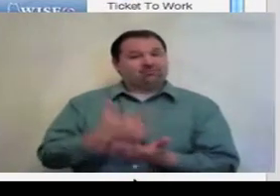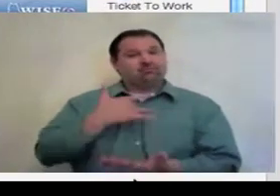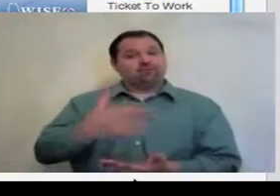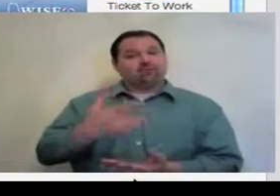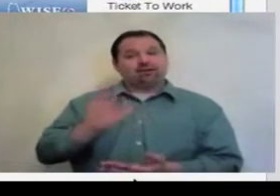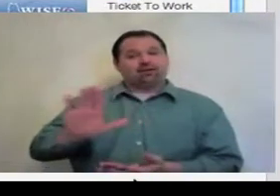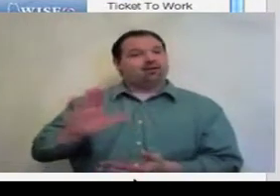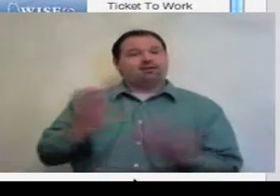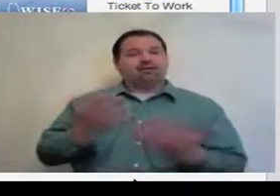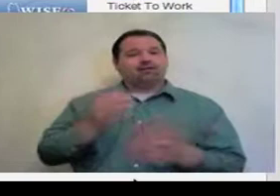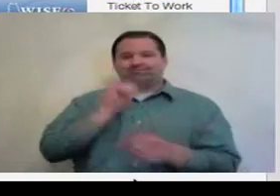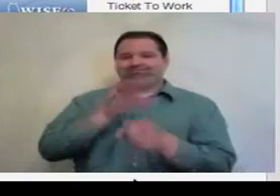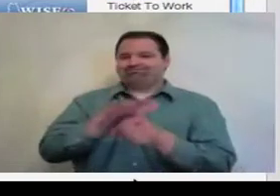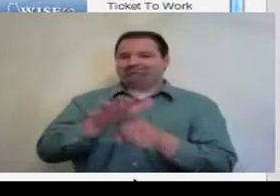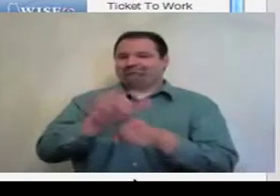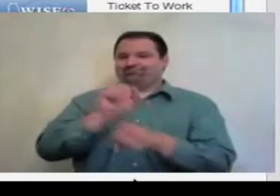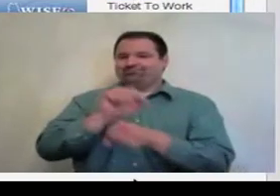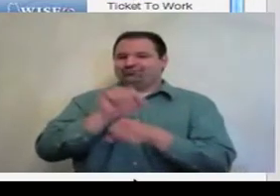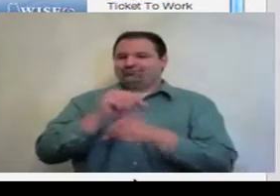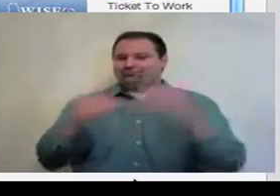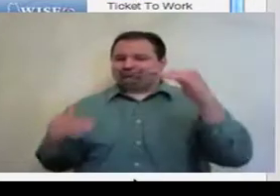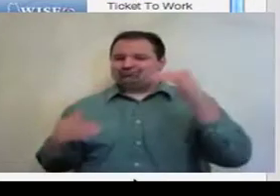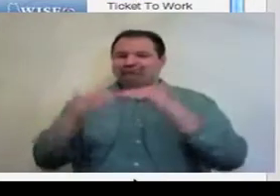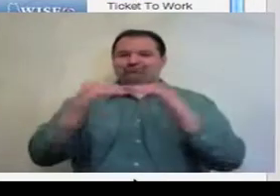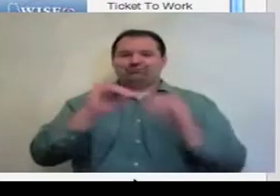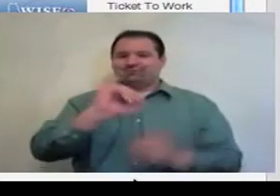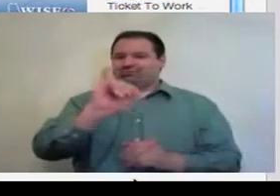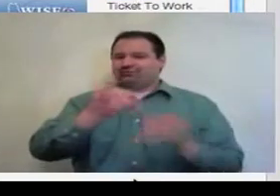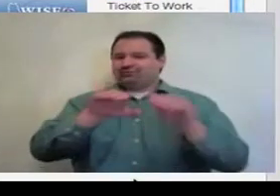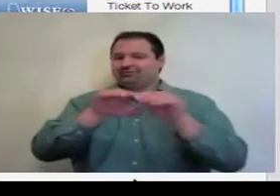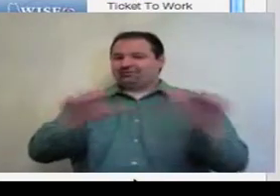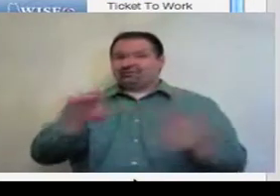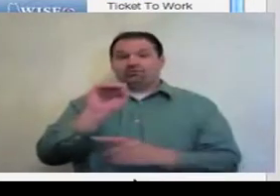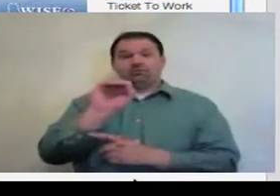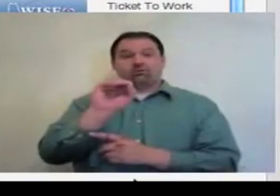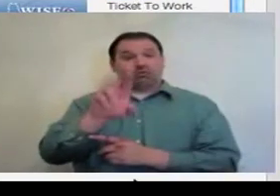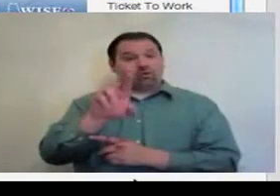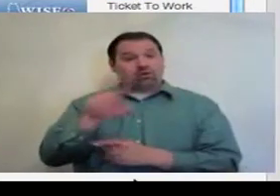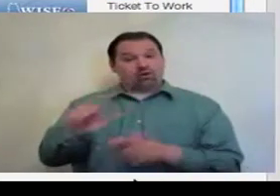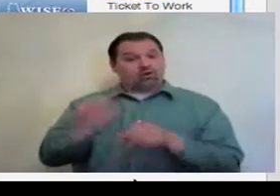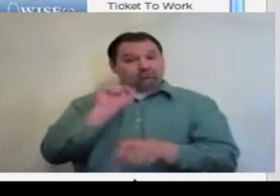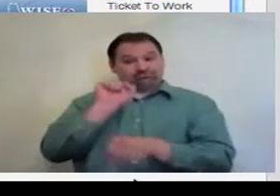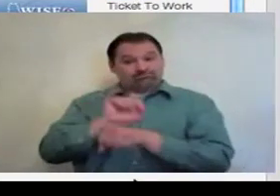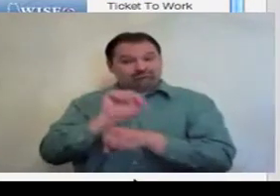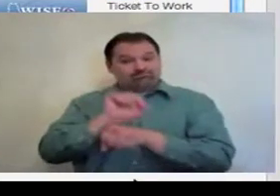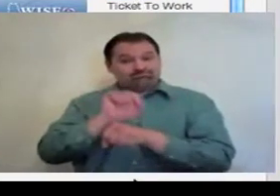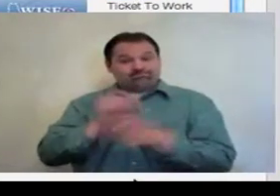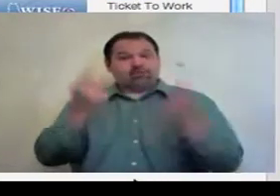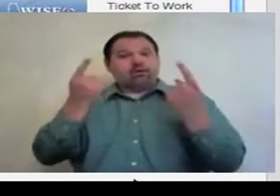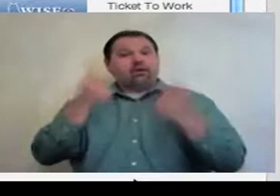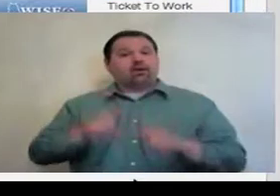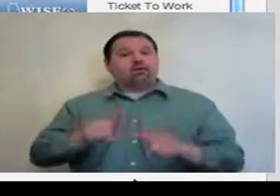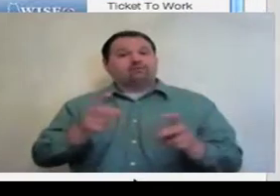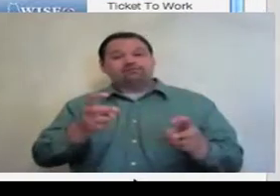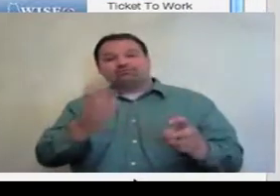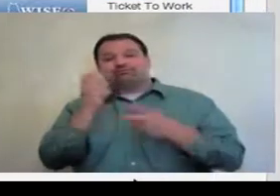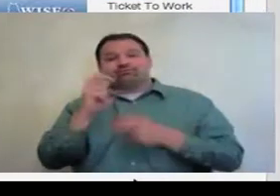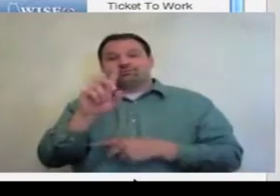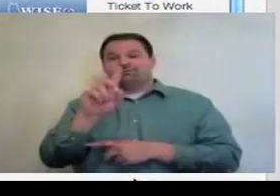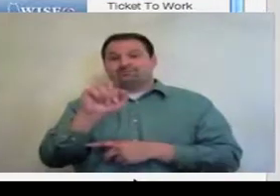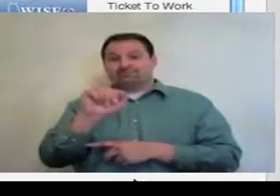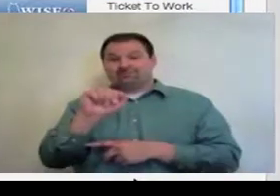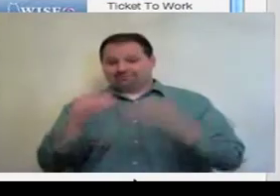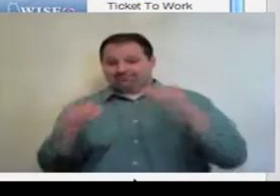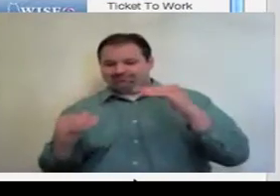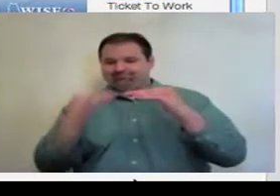income. Usually they haven't worked enough in the past to reach the full insured status, or they haven't worked enough close to where they